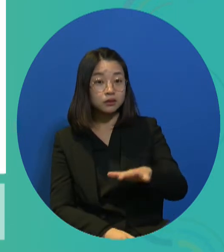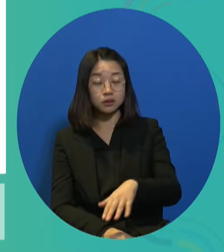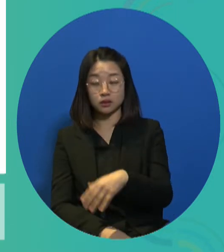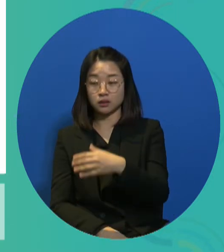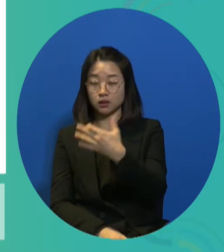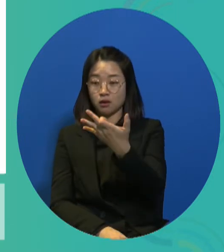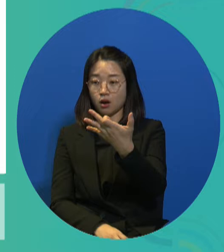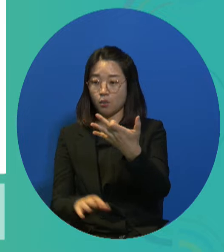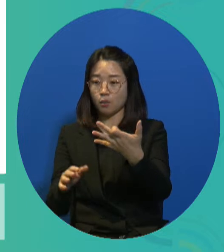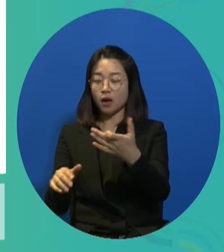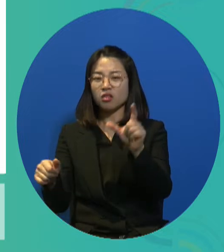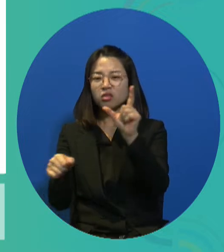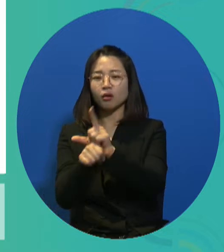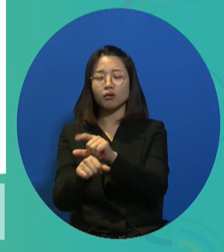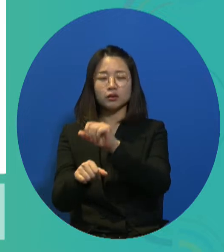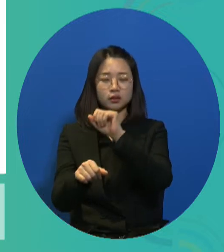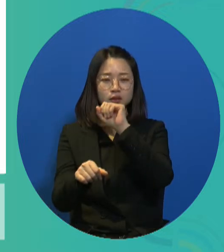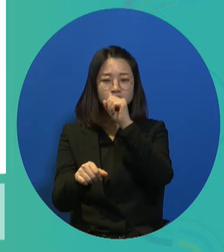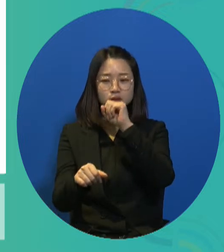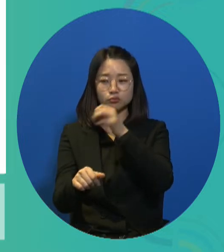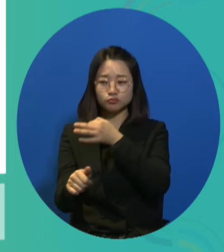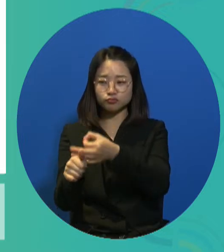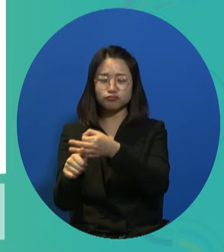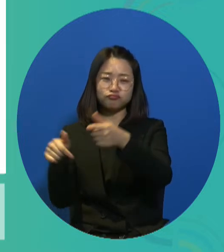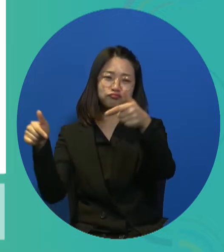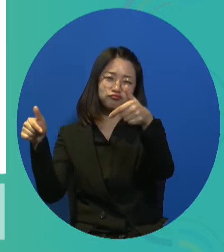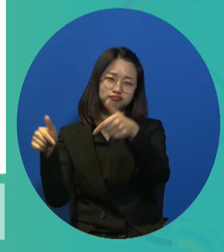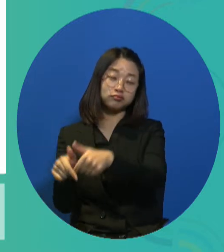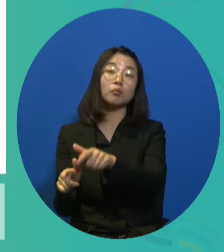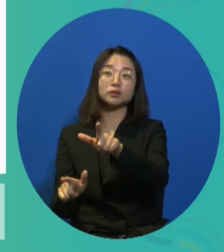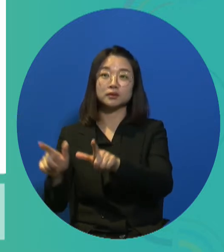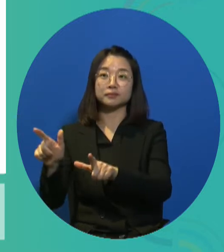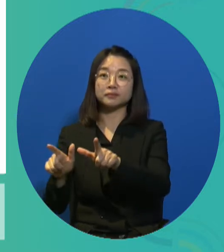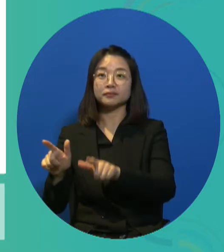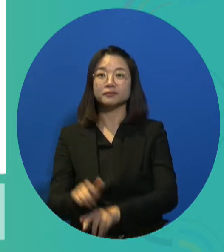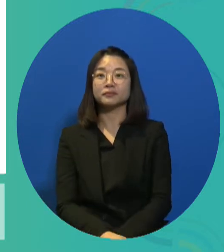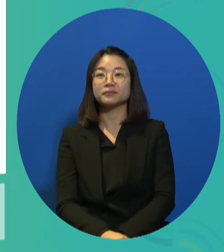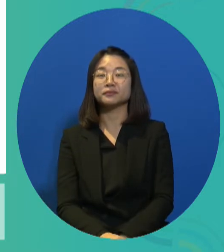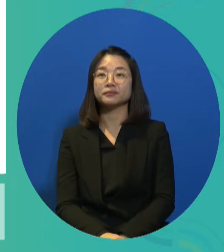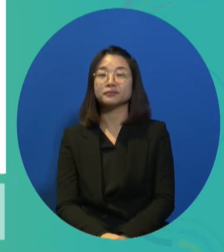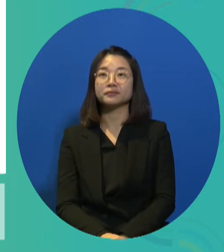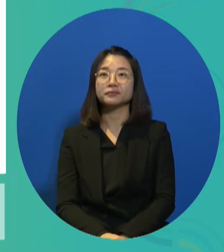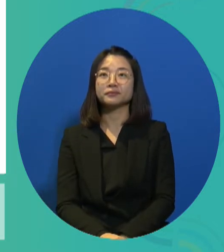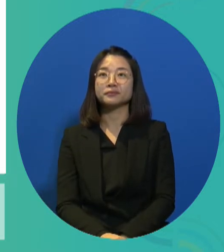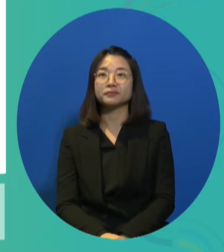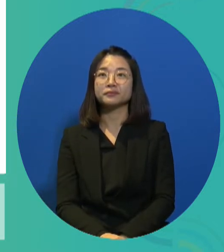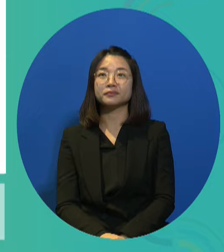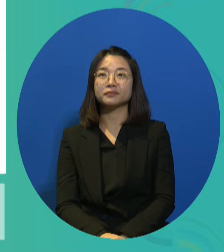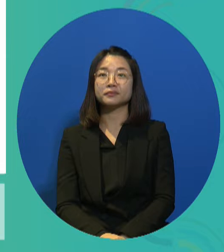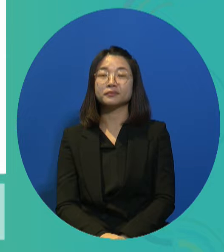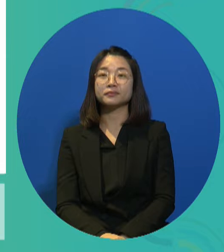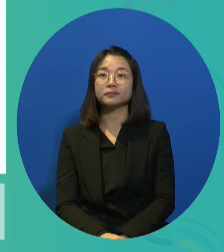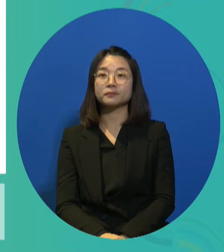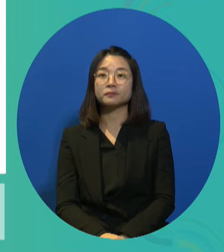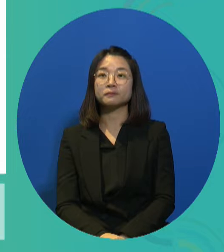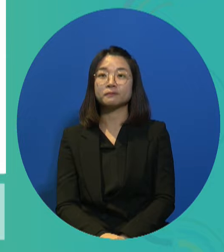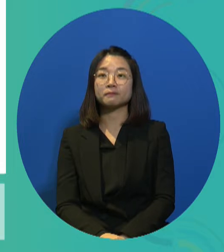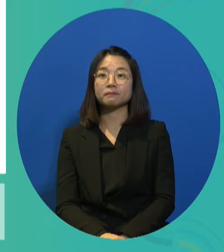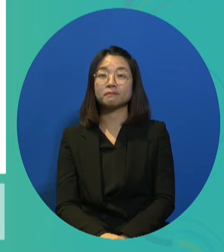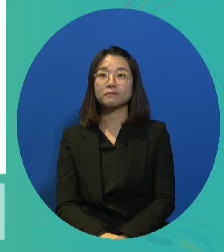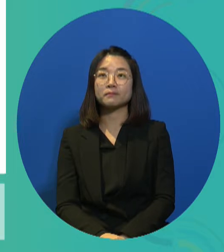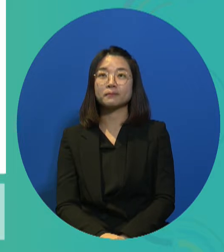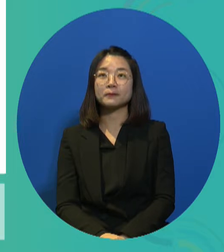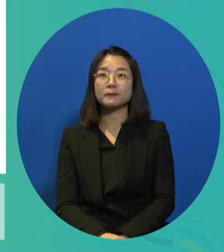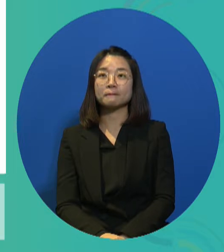But the government hid what they were doing to the general public. They claimed to be protecting what they called the